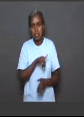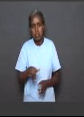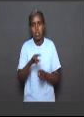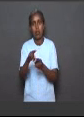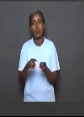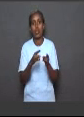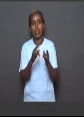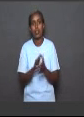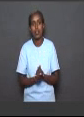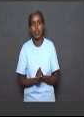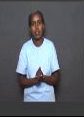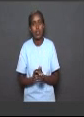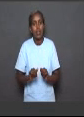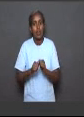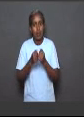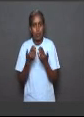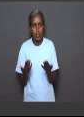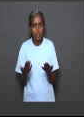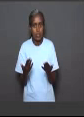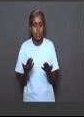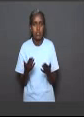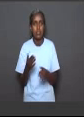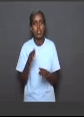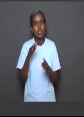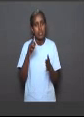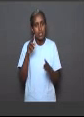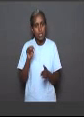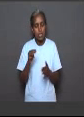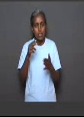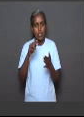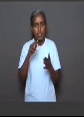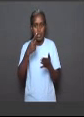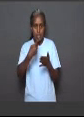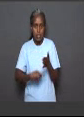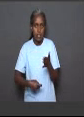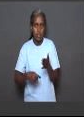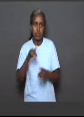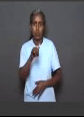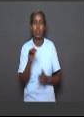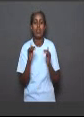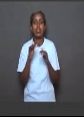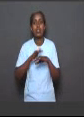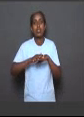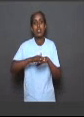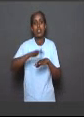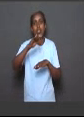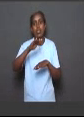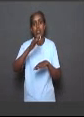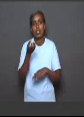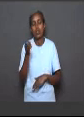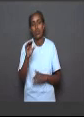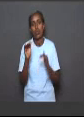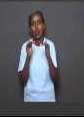way. However, the end result is y is greater than